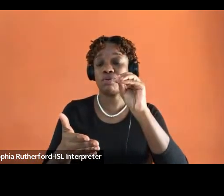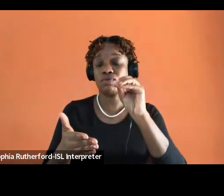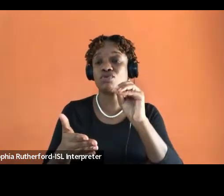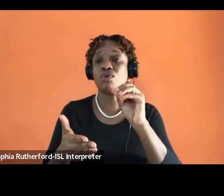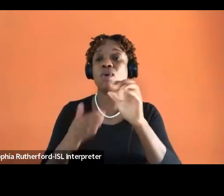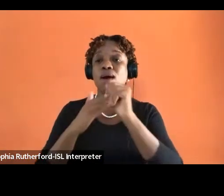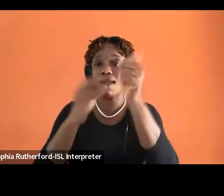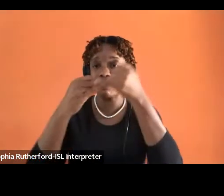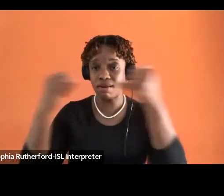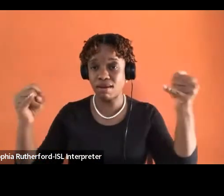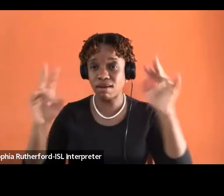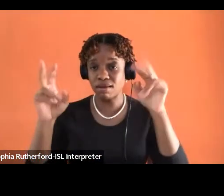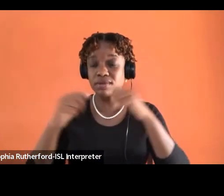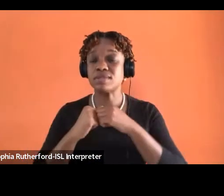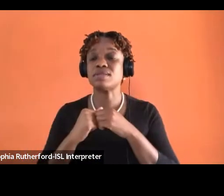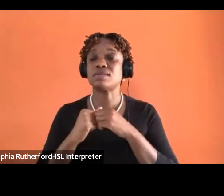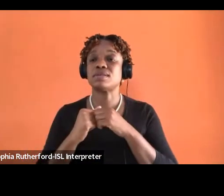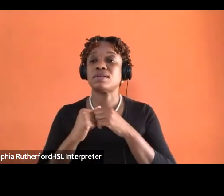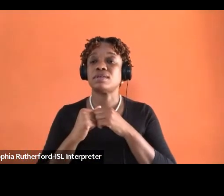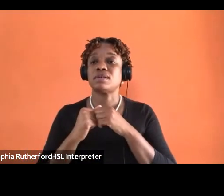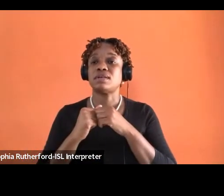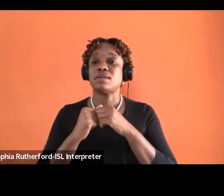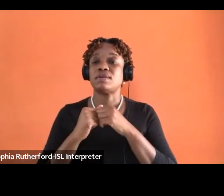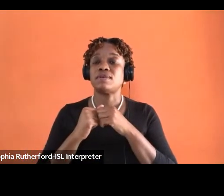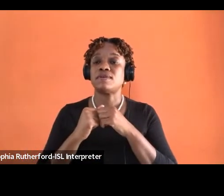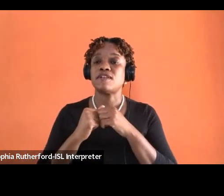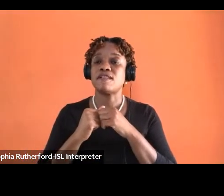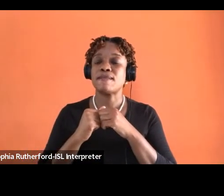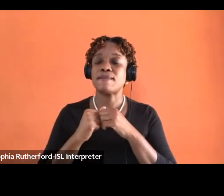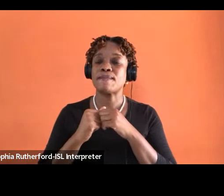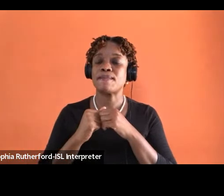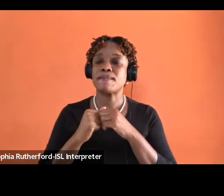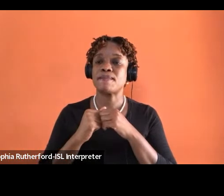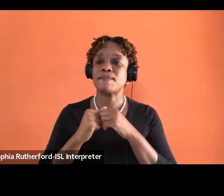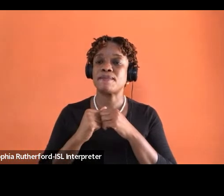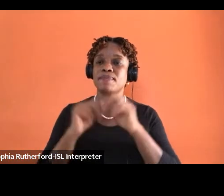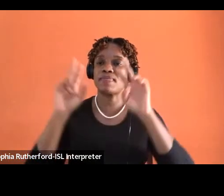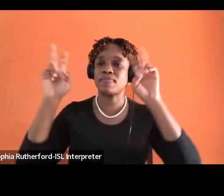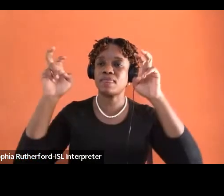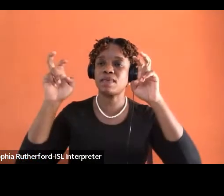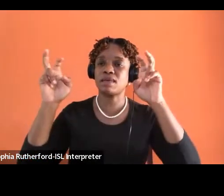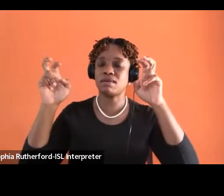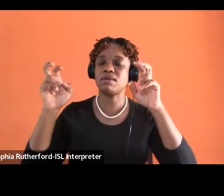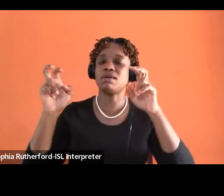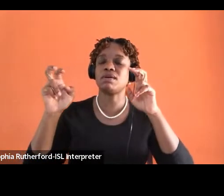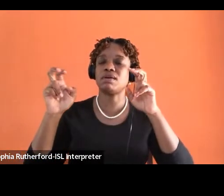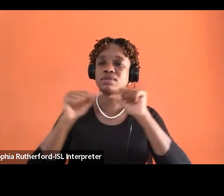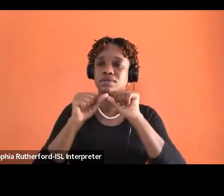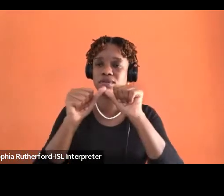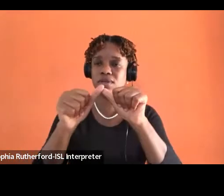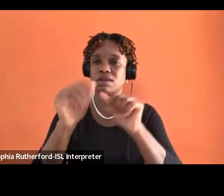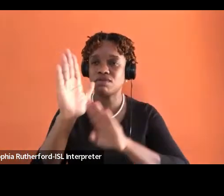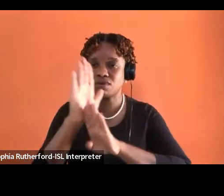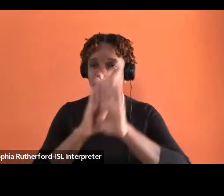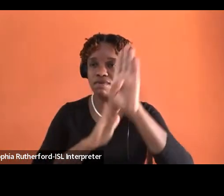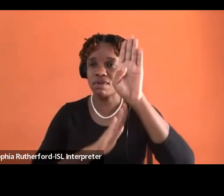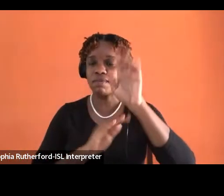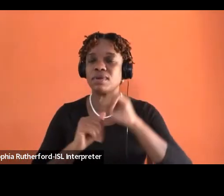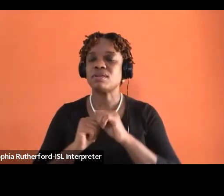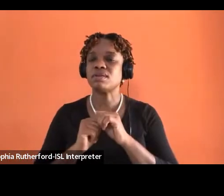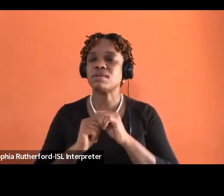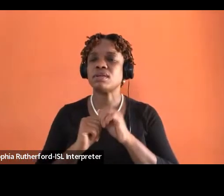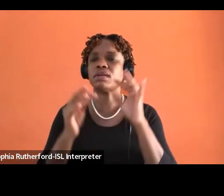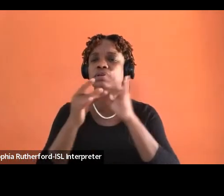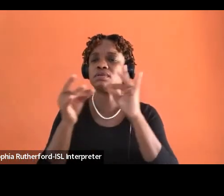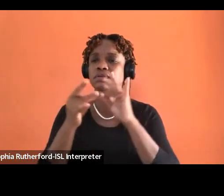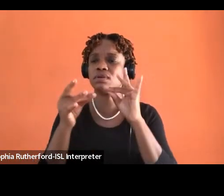the Sustainable Development Goal 3, which emphasizes that to achieve the overall health